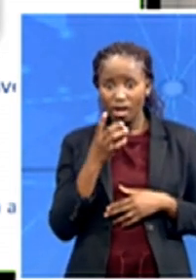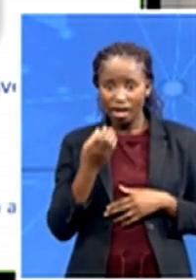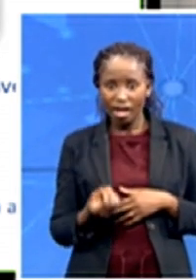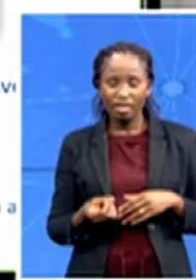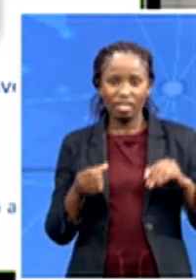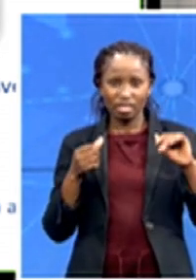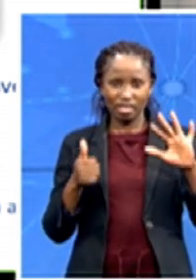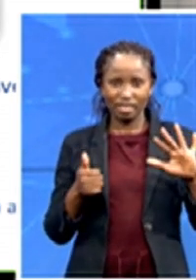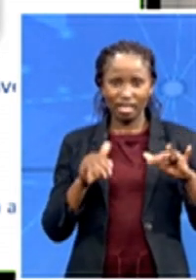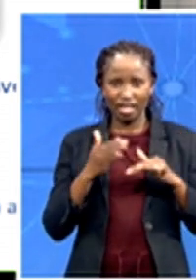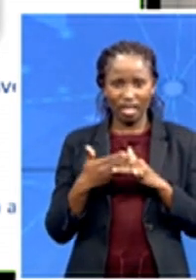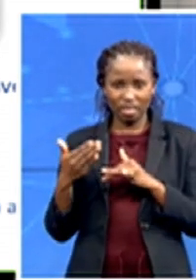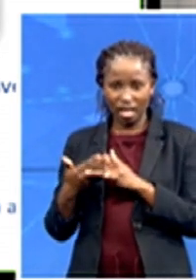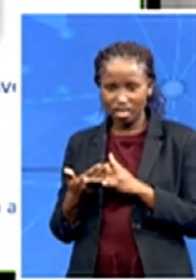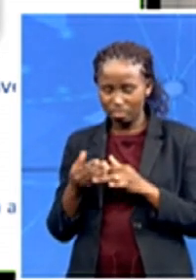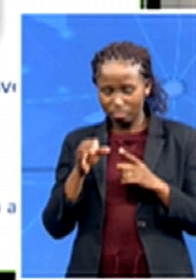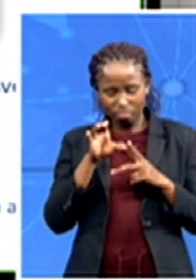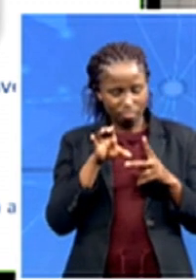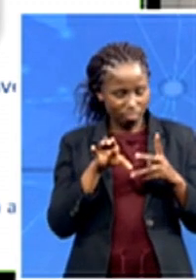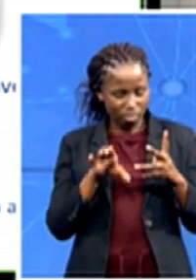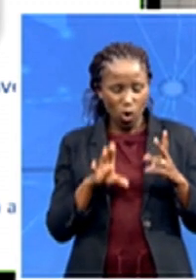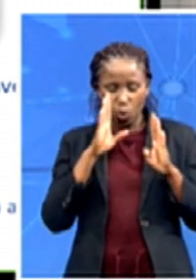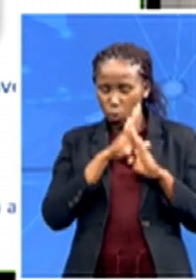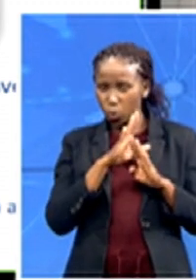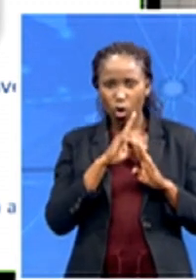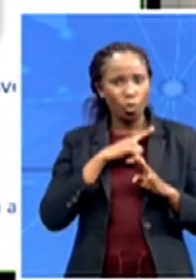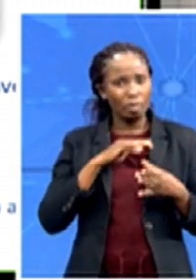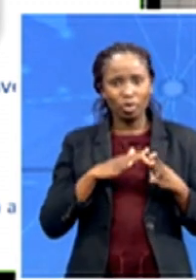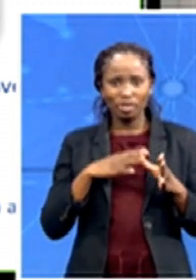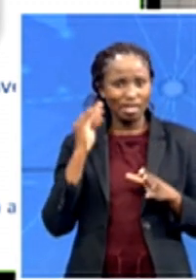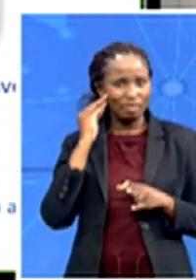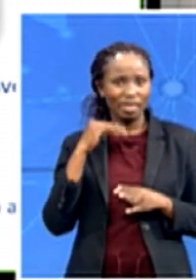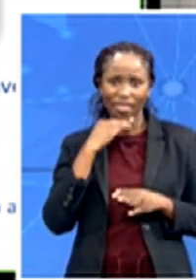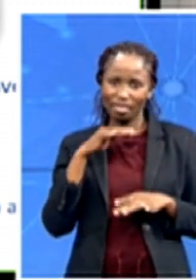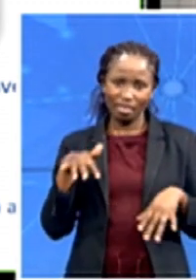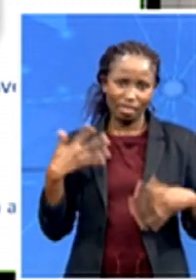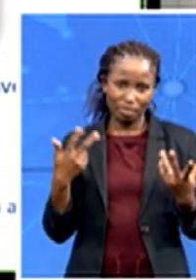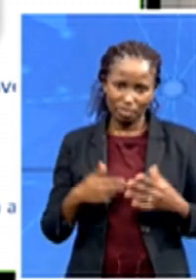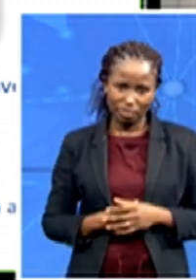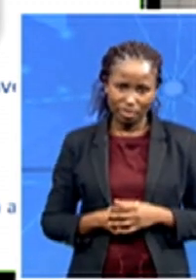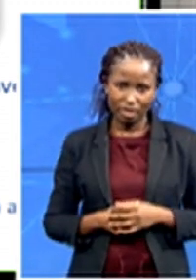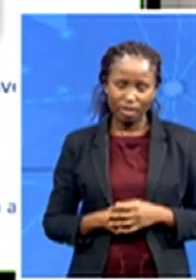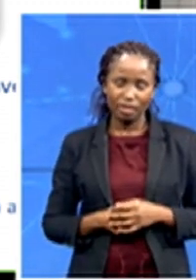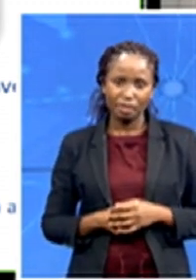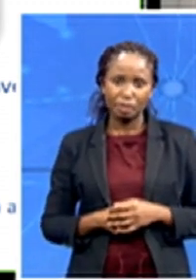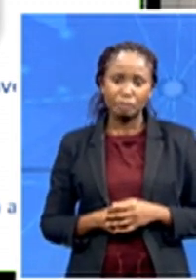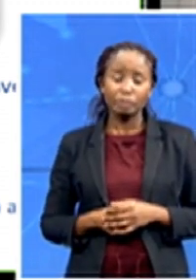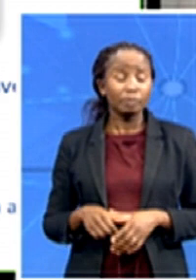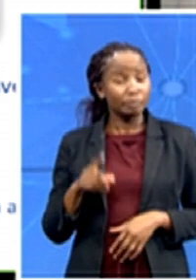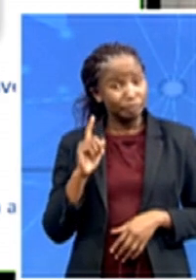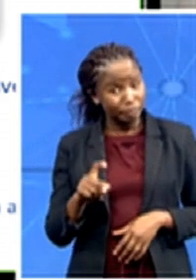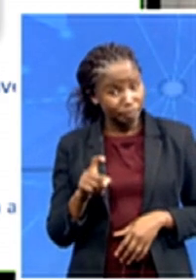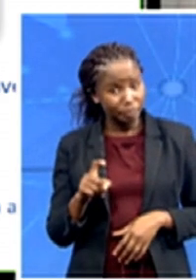to inadequate information. So if we don't have sufficient scientific evidence, then the case would end up to